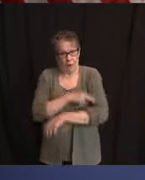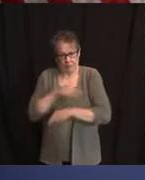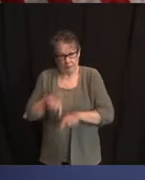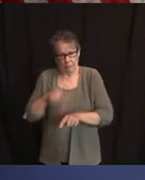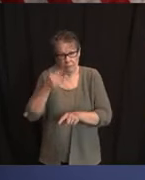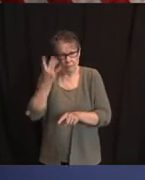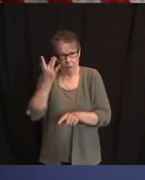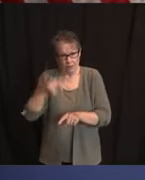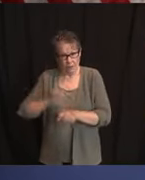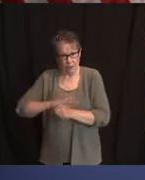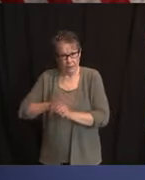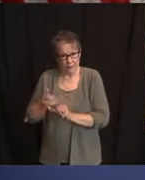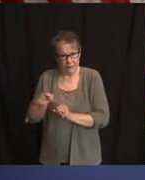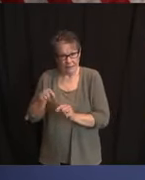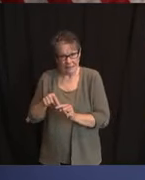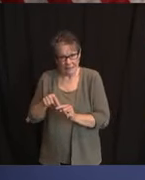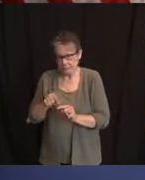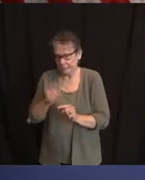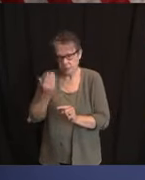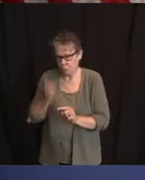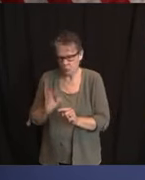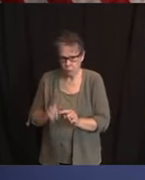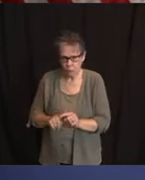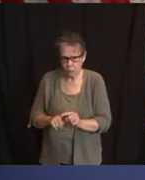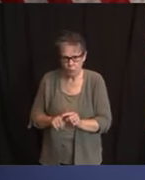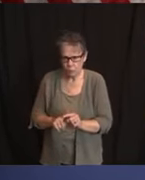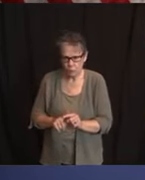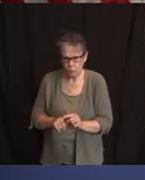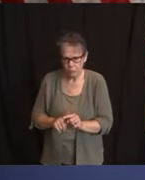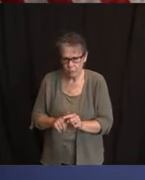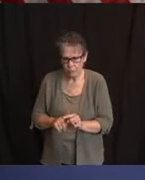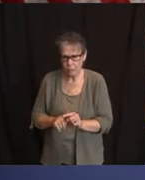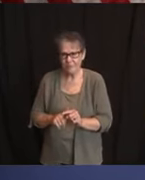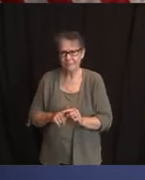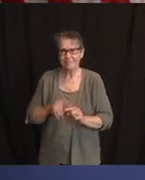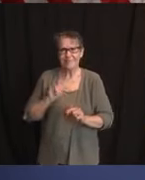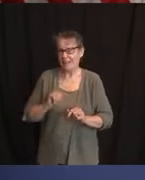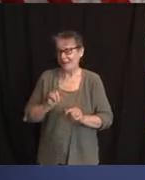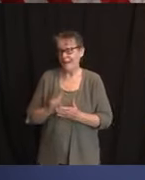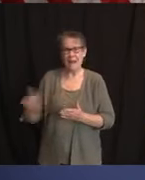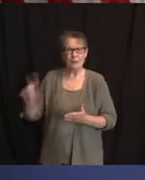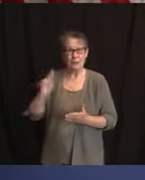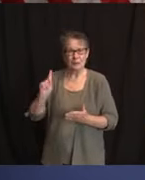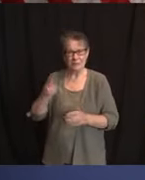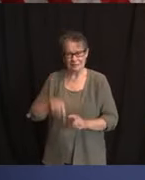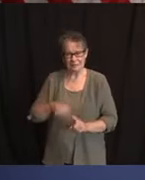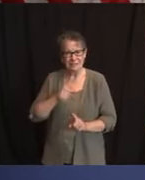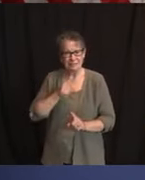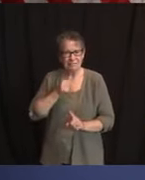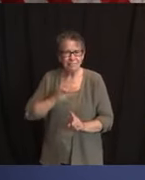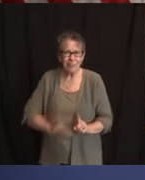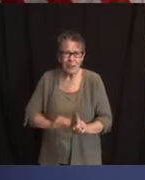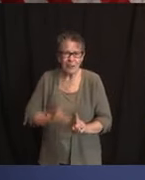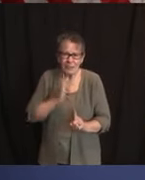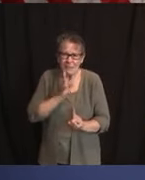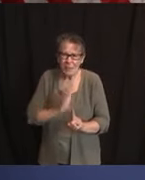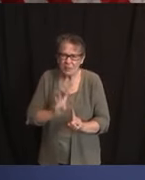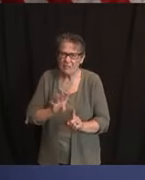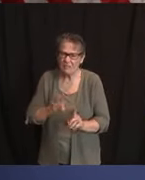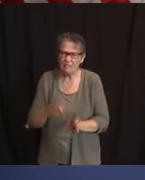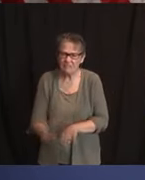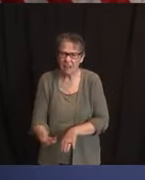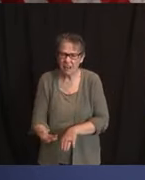edged anywhere close to a public health concern, I promise you we would be more forthcoming. It